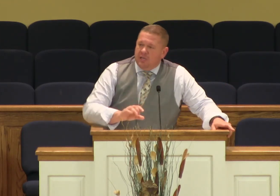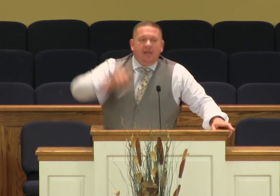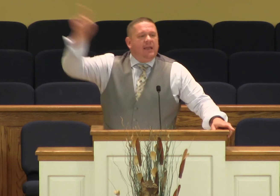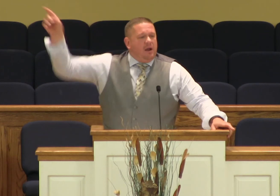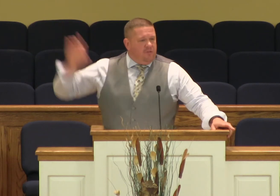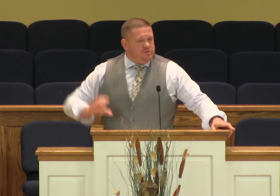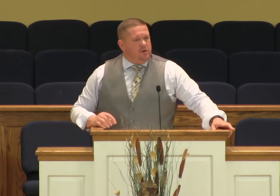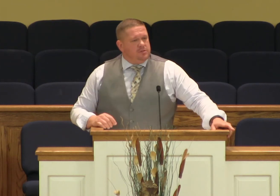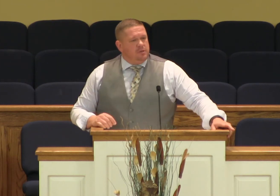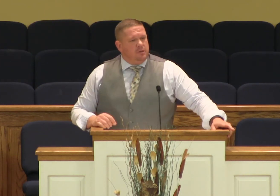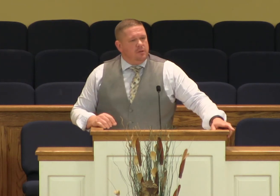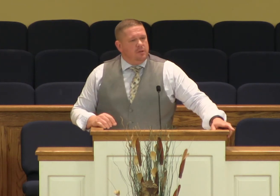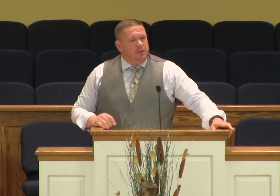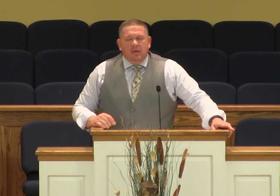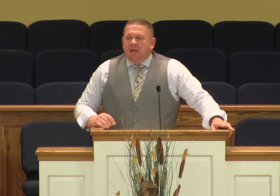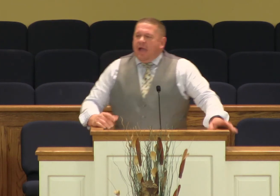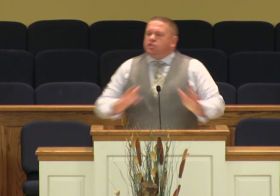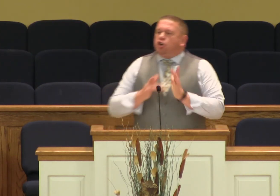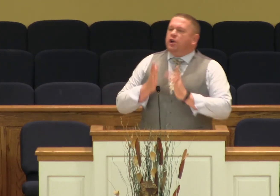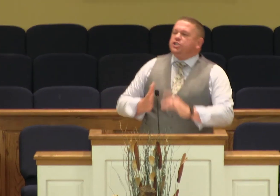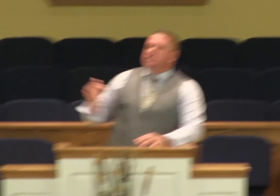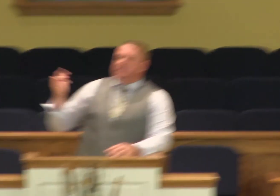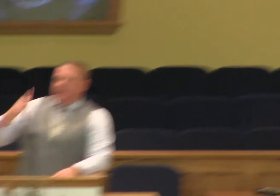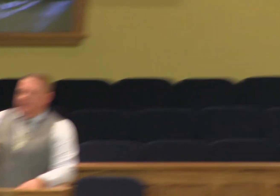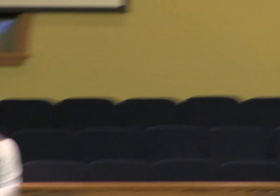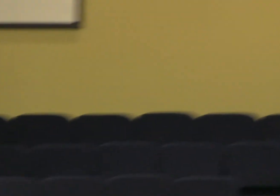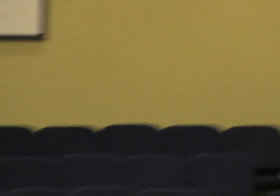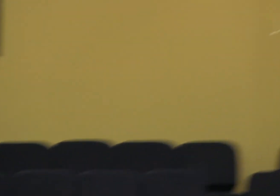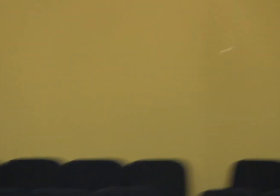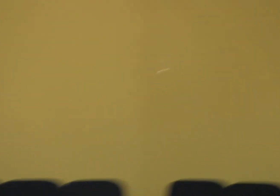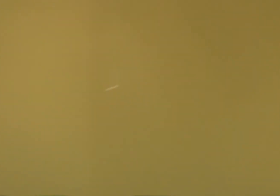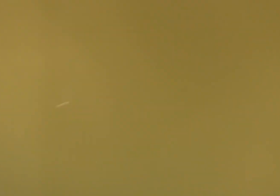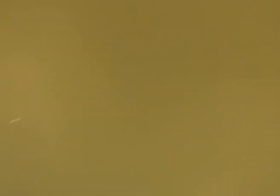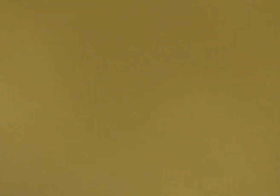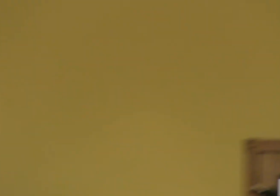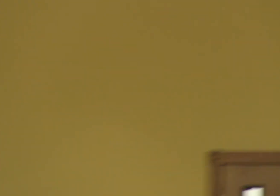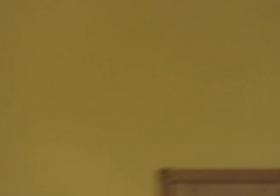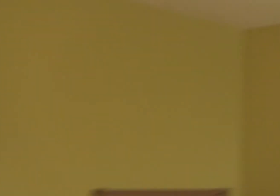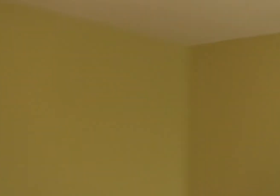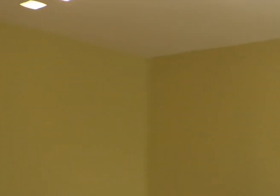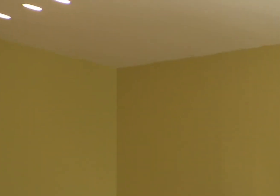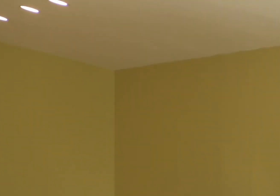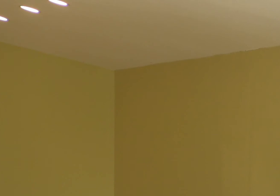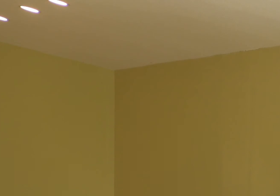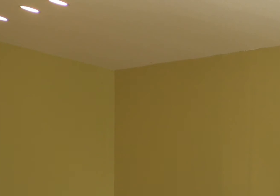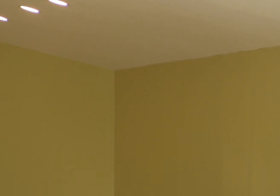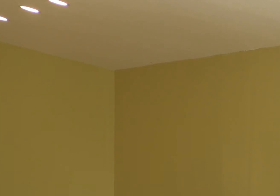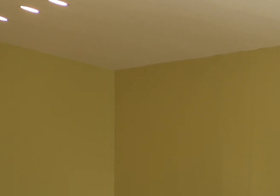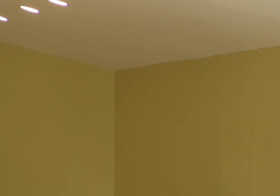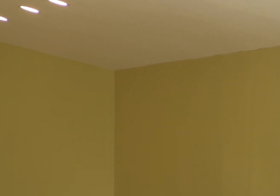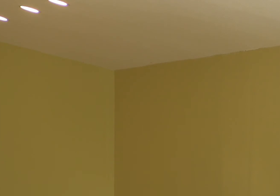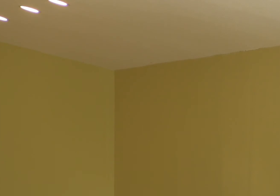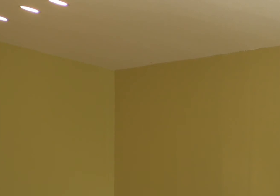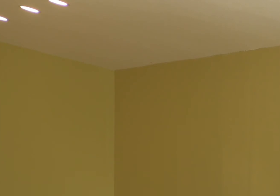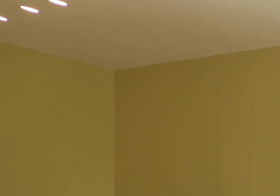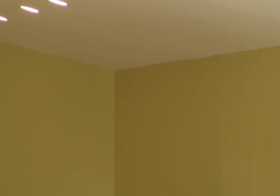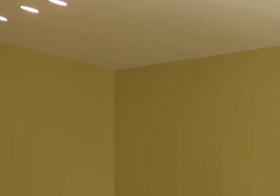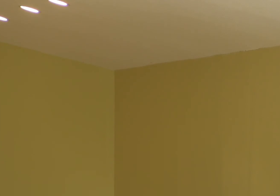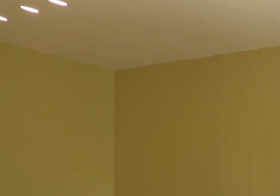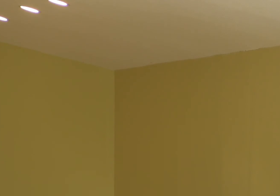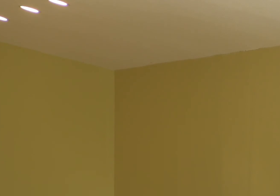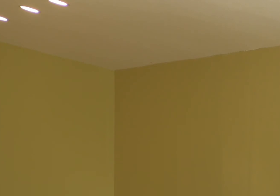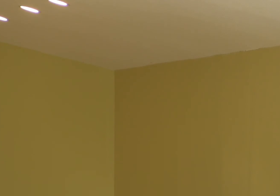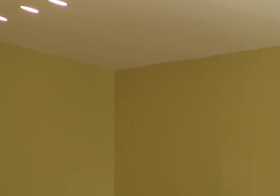church and out of the church. As a Christian today, we should be challenged when it comes to the subject of